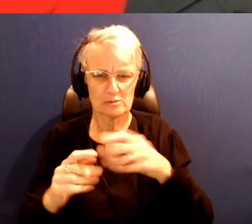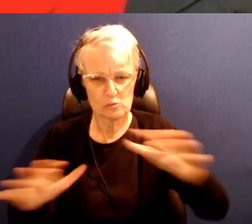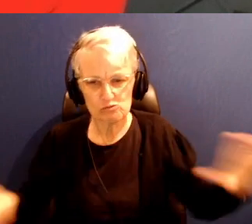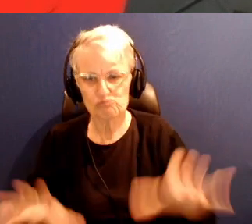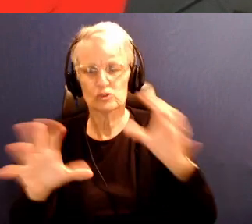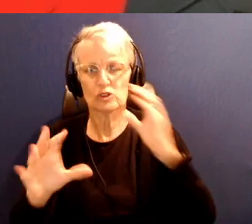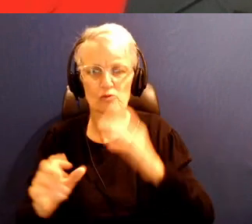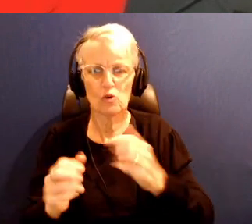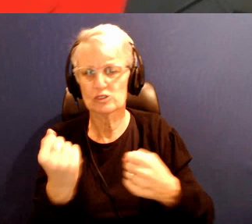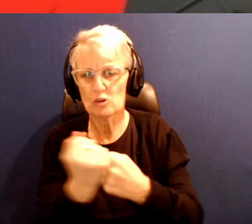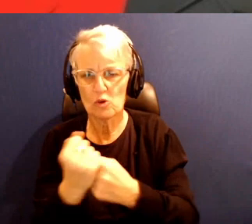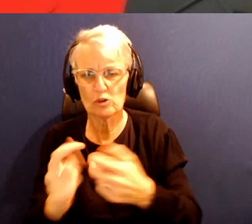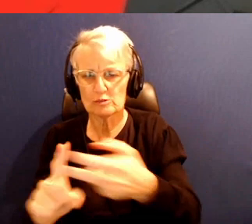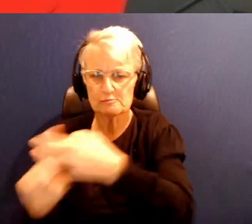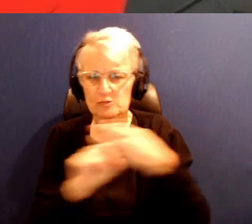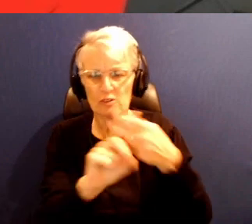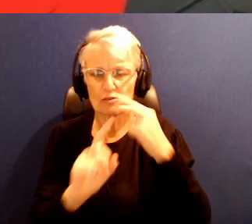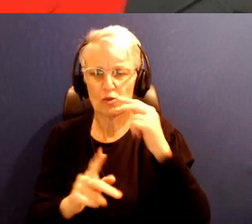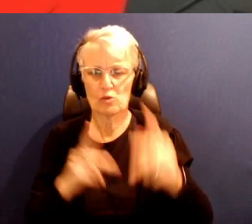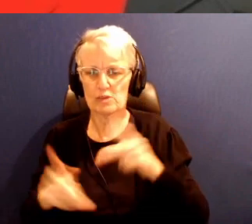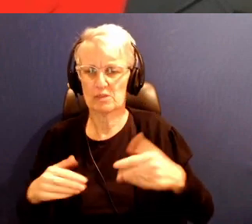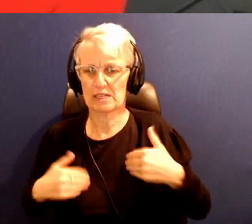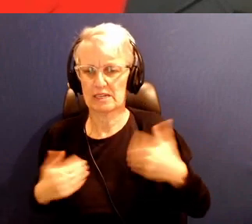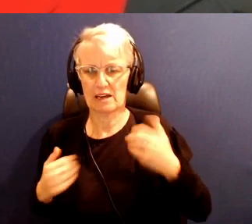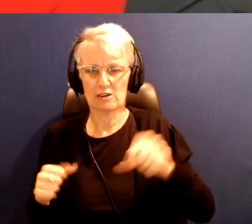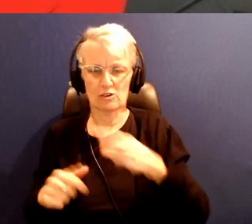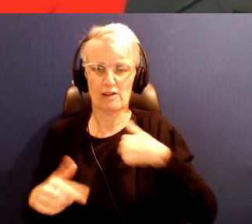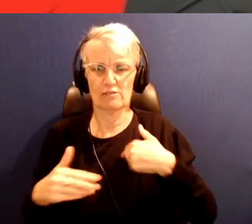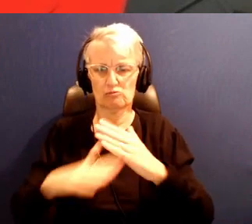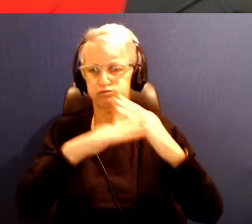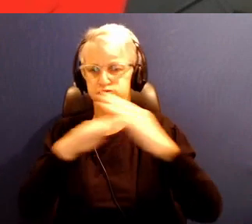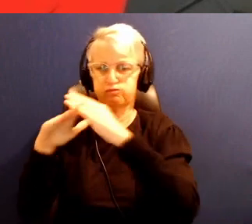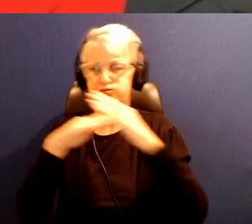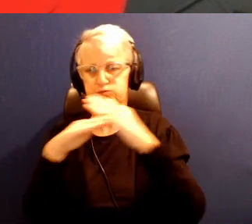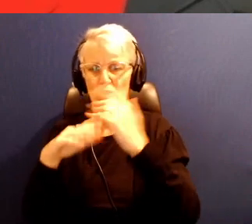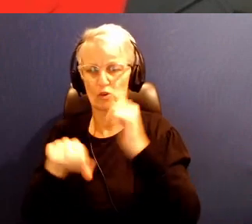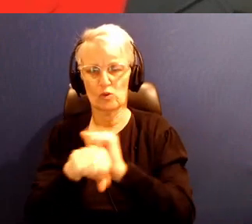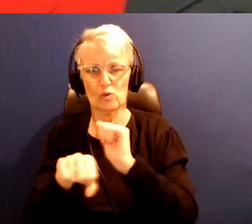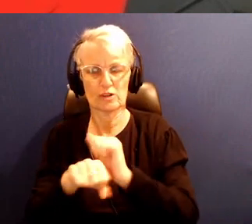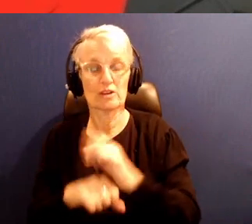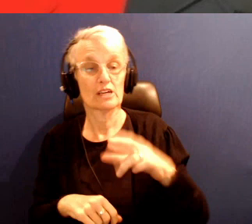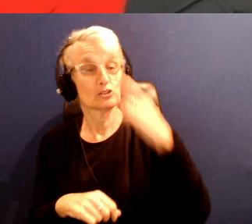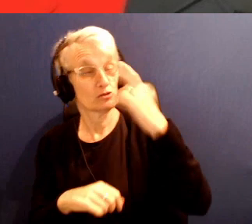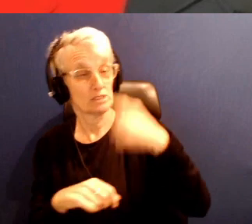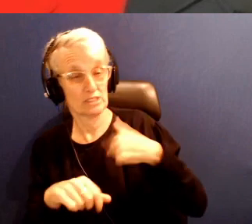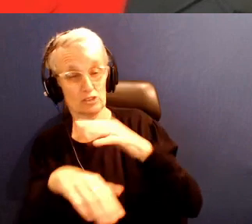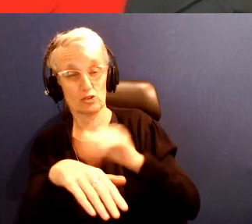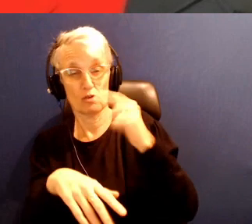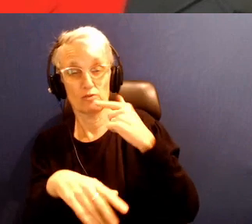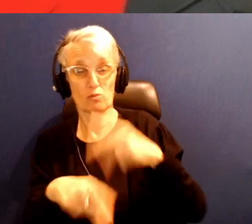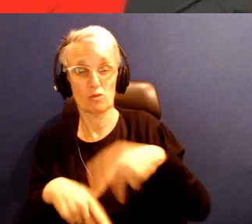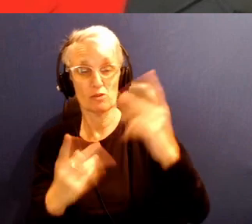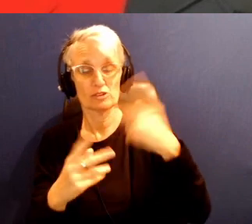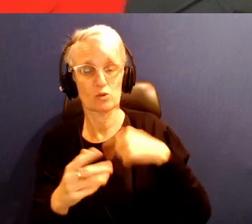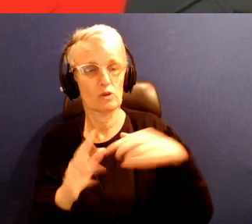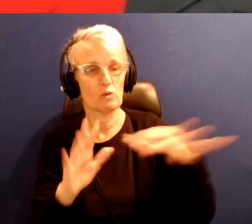recruit, and support those youth facing barriers to employment. That is why, in this call for proposals, we